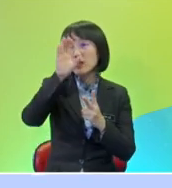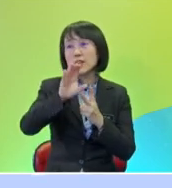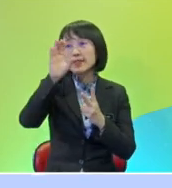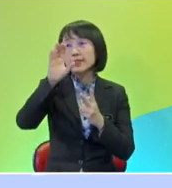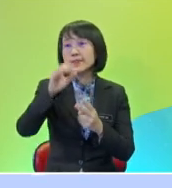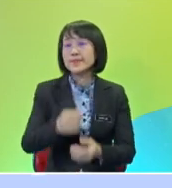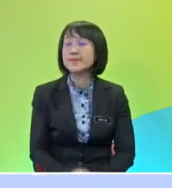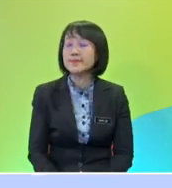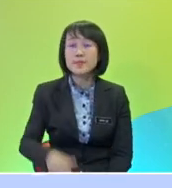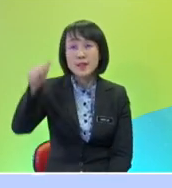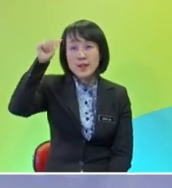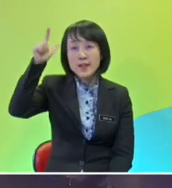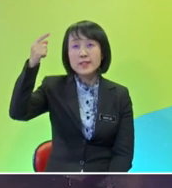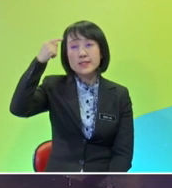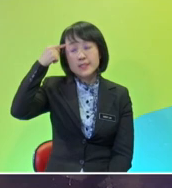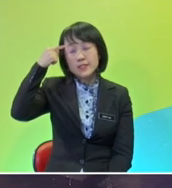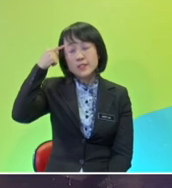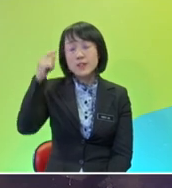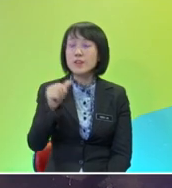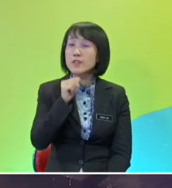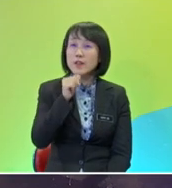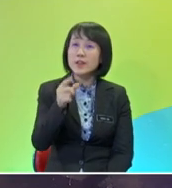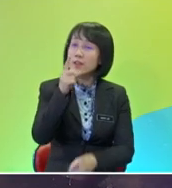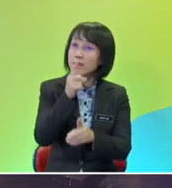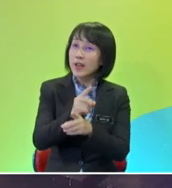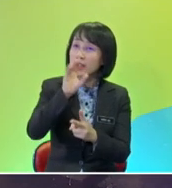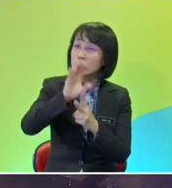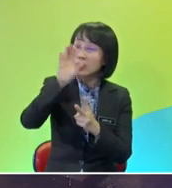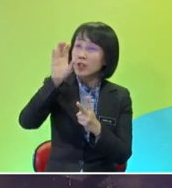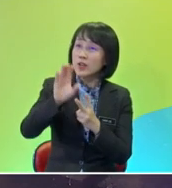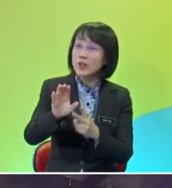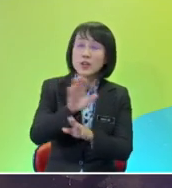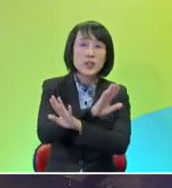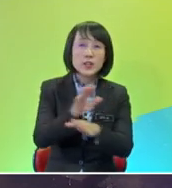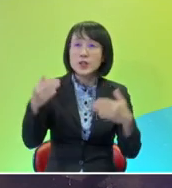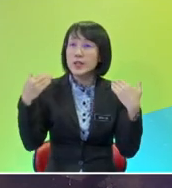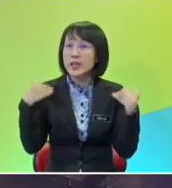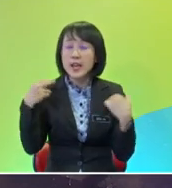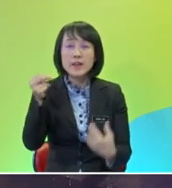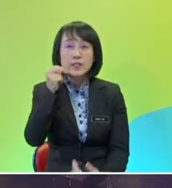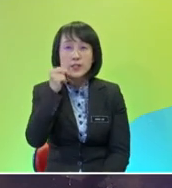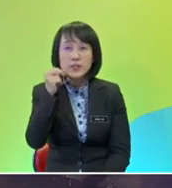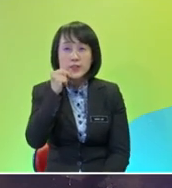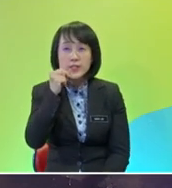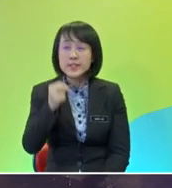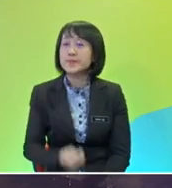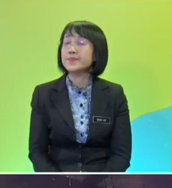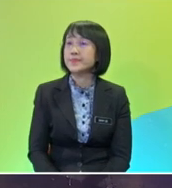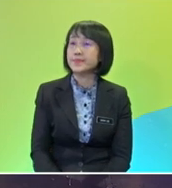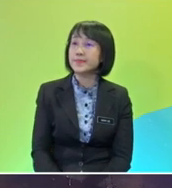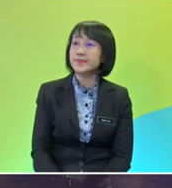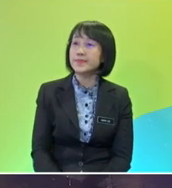So Alex thinks that it is not a right choice because it doesn't contain any nutrients. So what do you